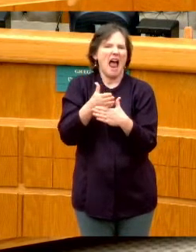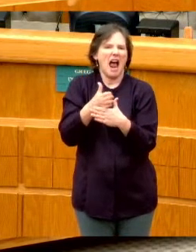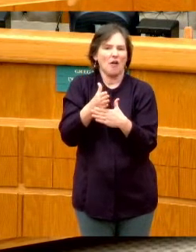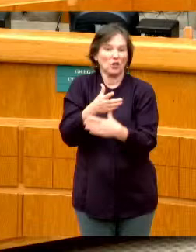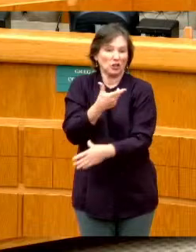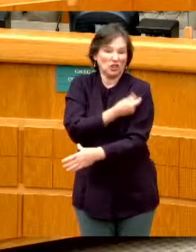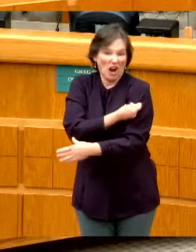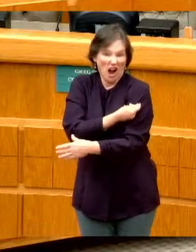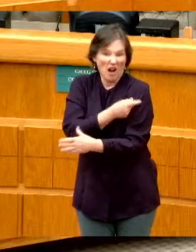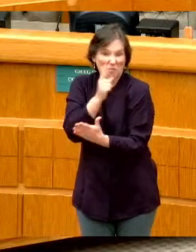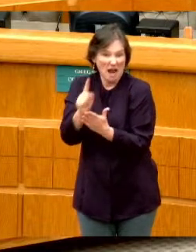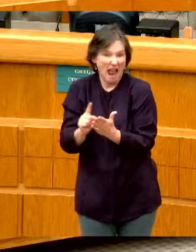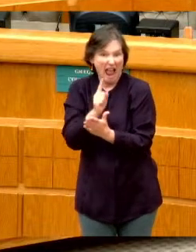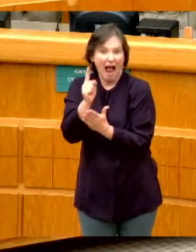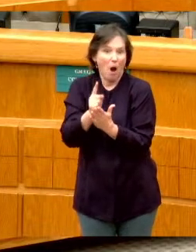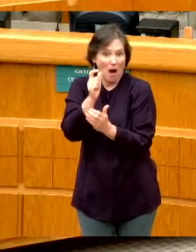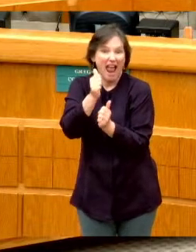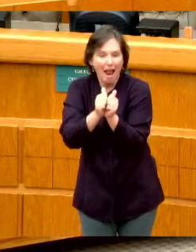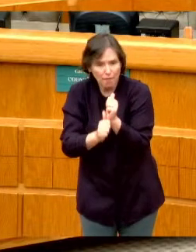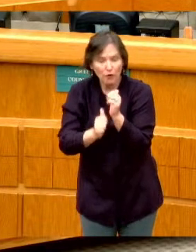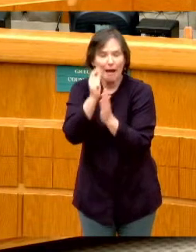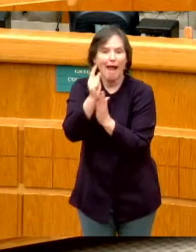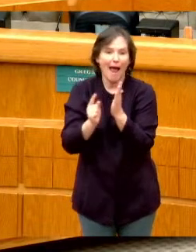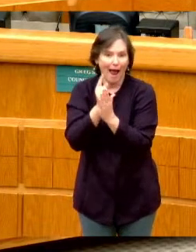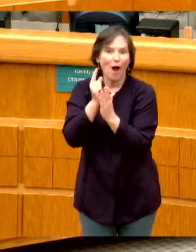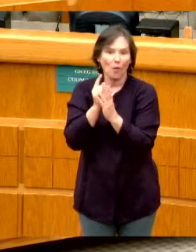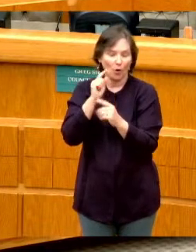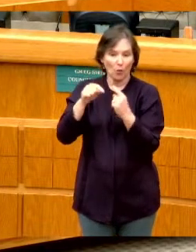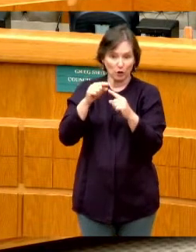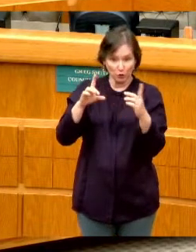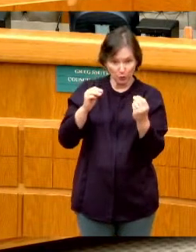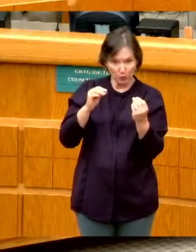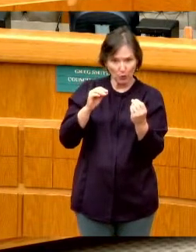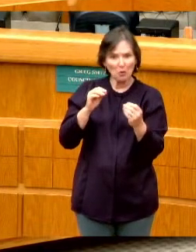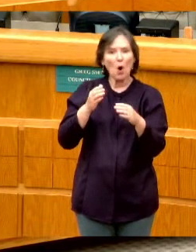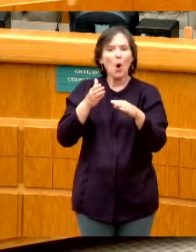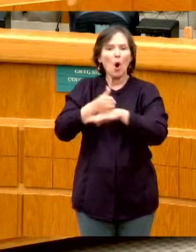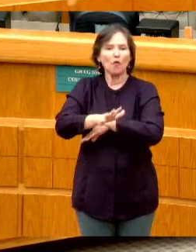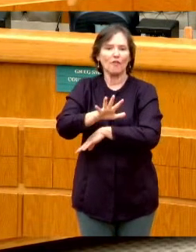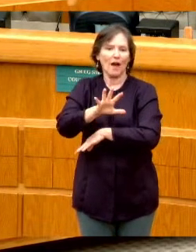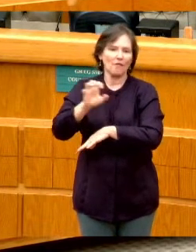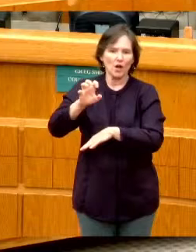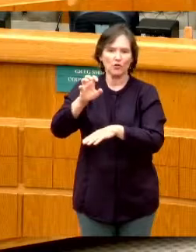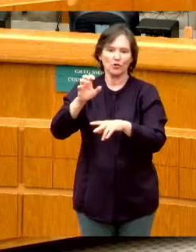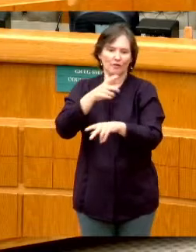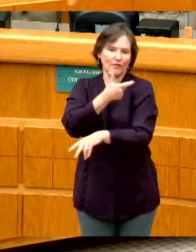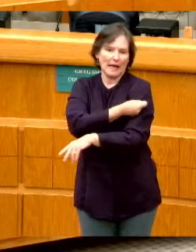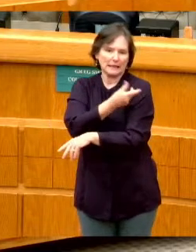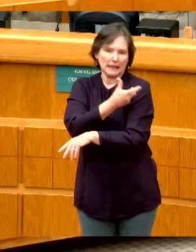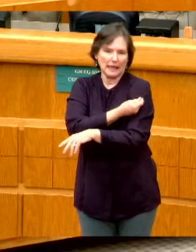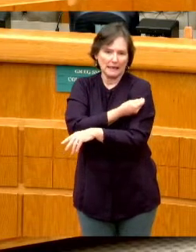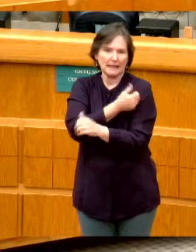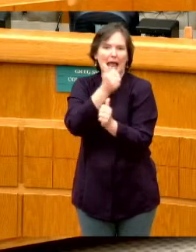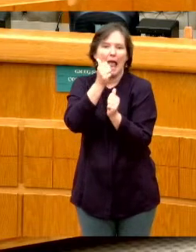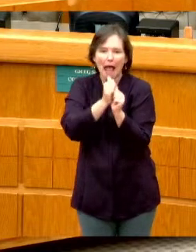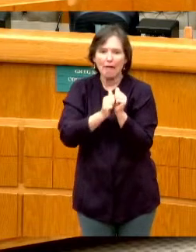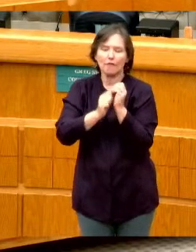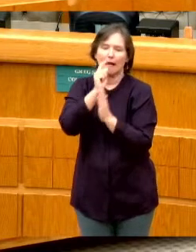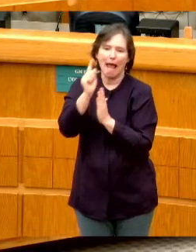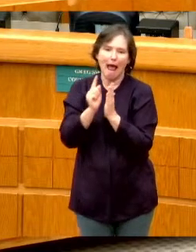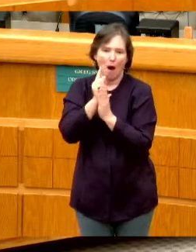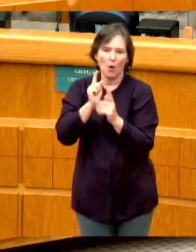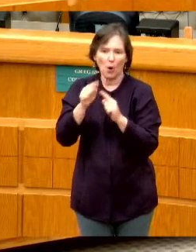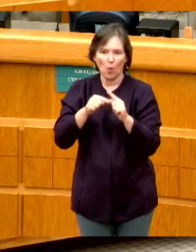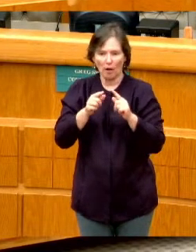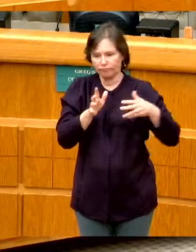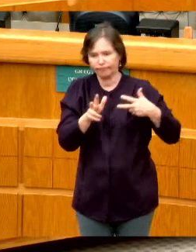very grateful for that. We will also be hosting another vaccine clinic inside the city at the American